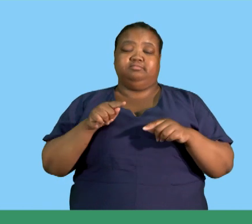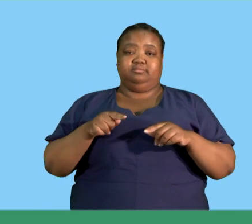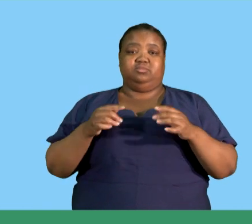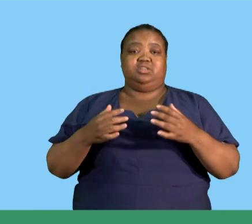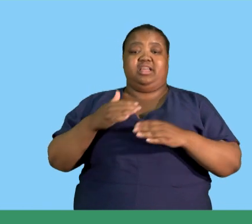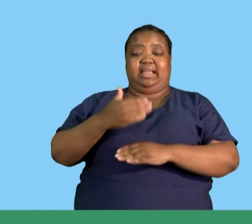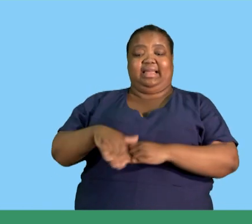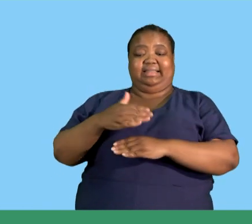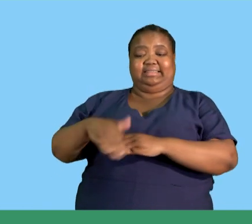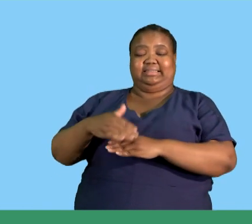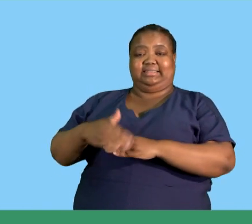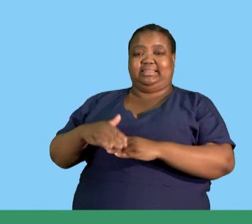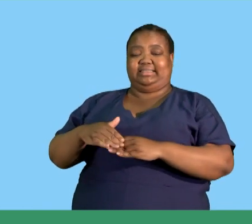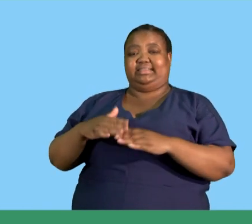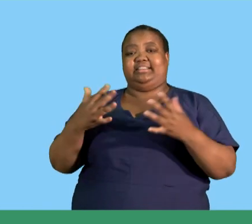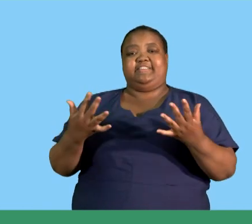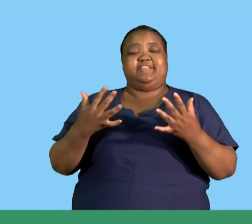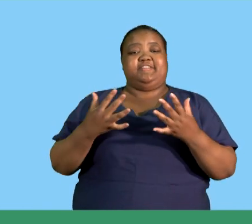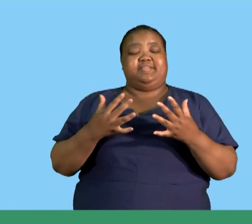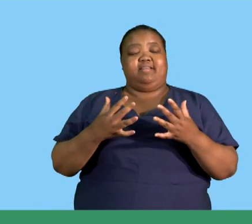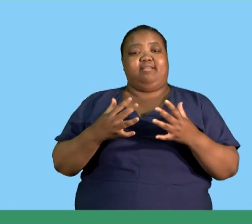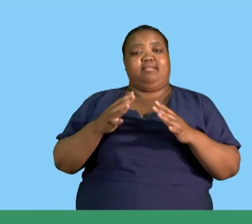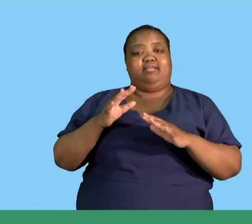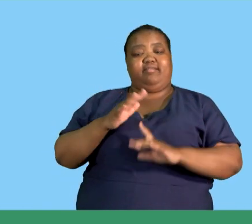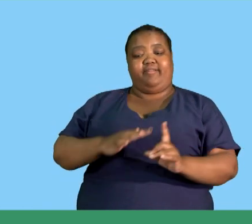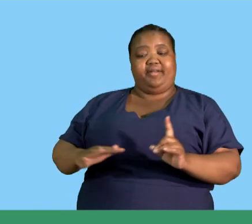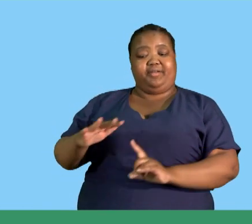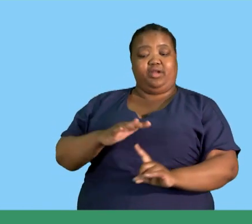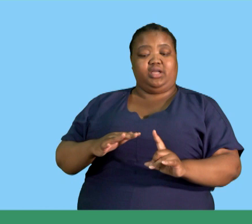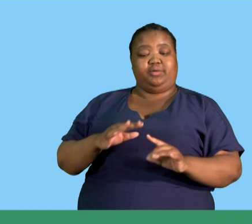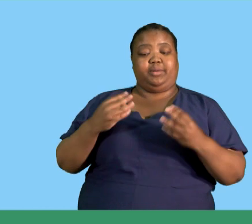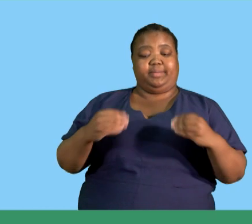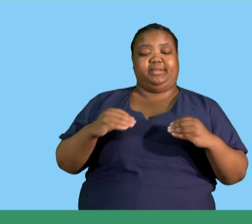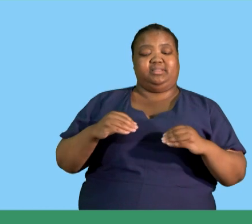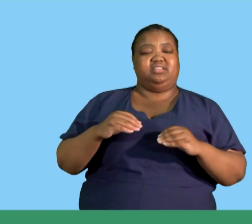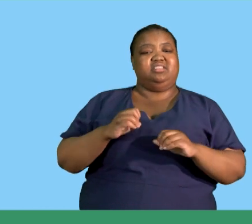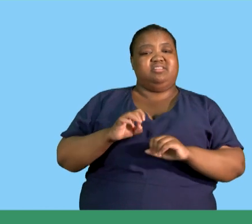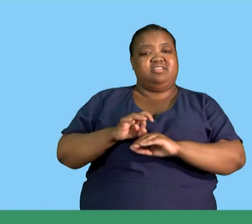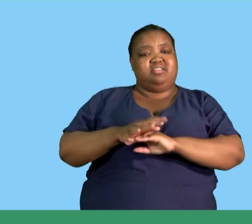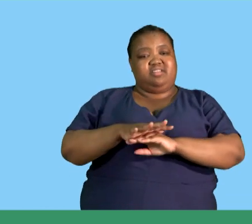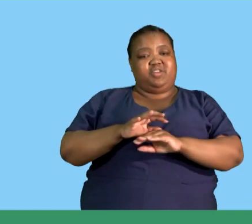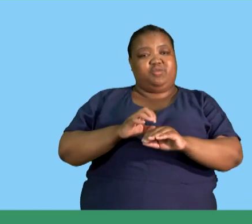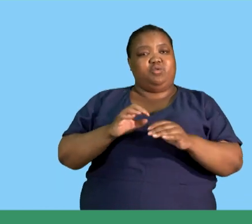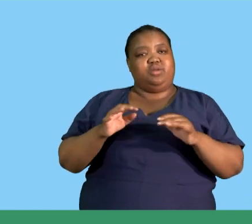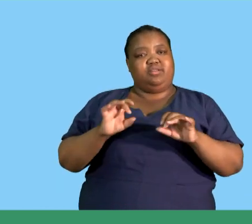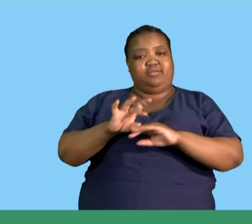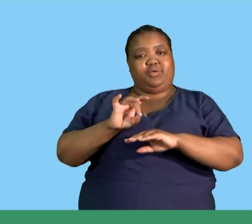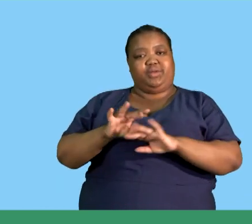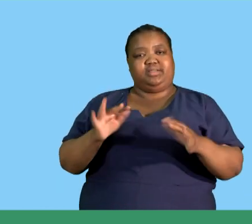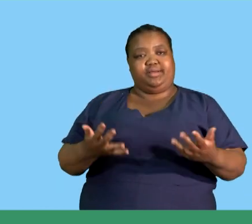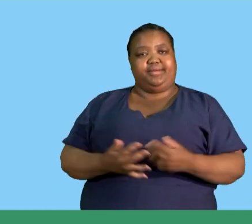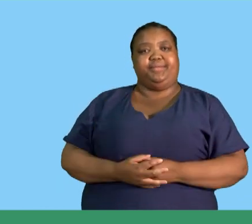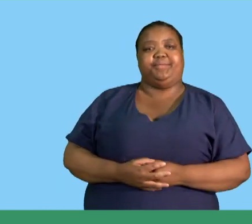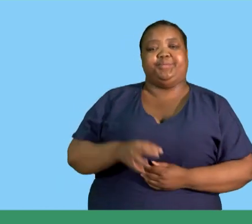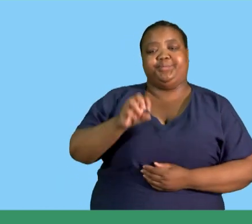So this one only specifically the external environment, which is the macro environment that can influence the business.